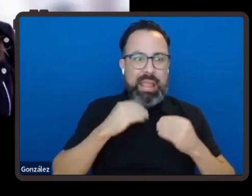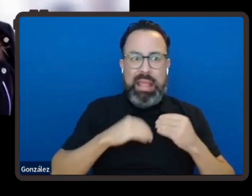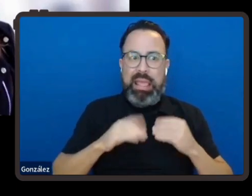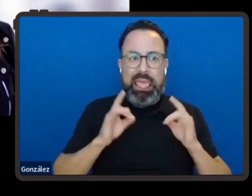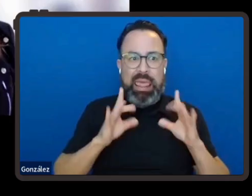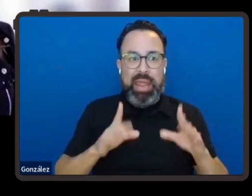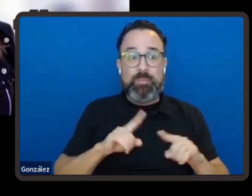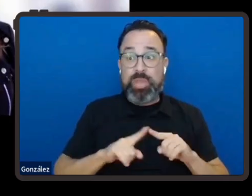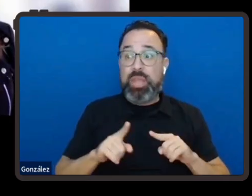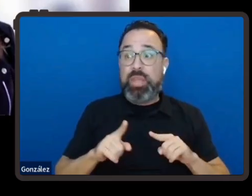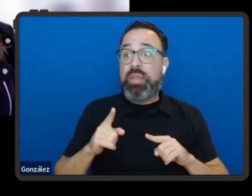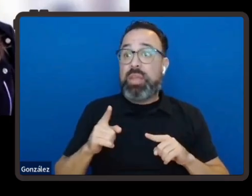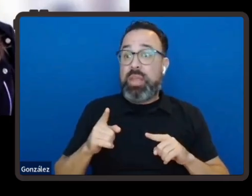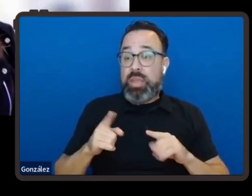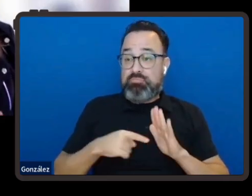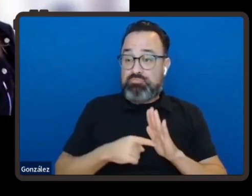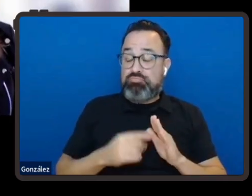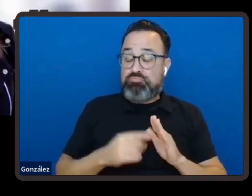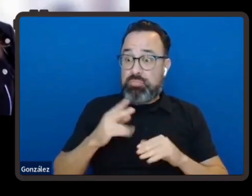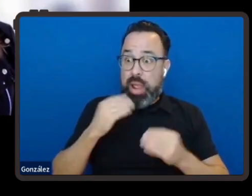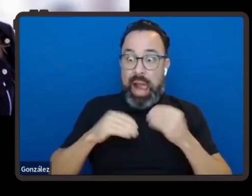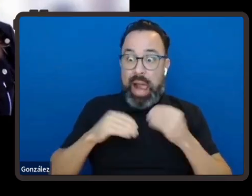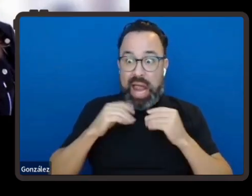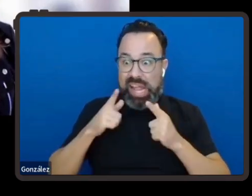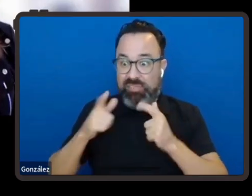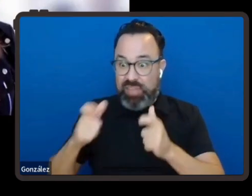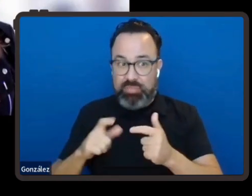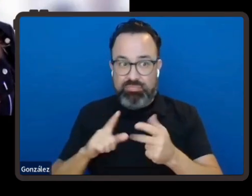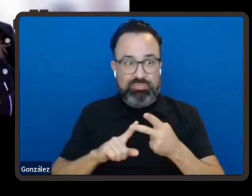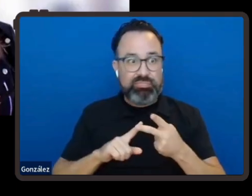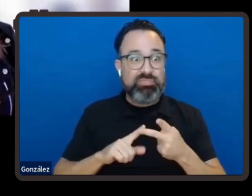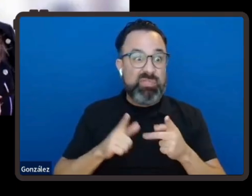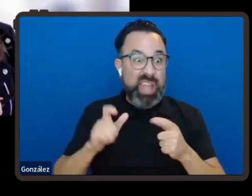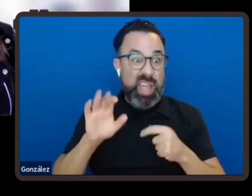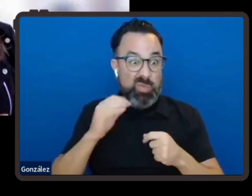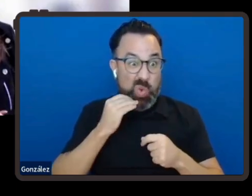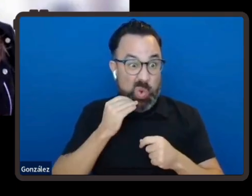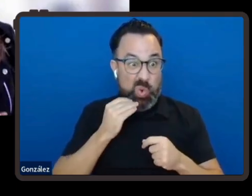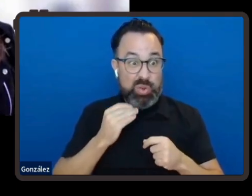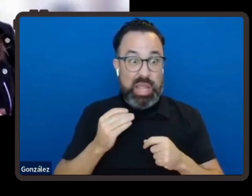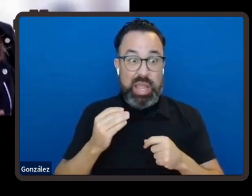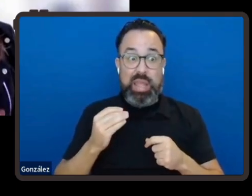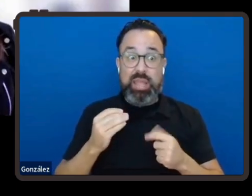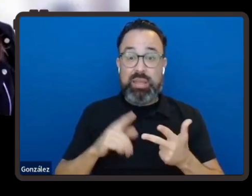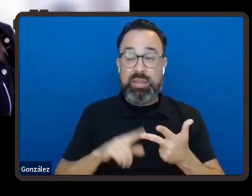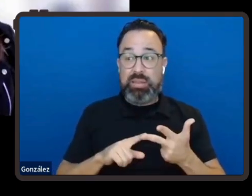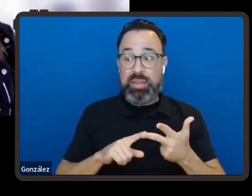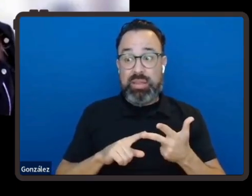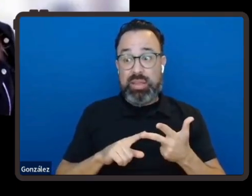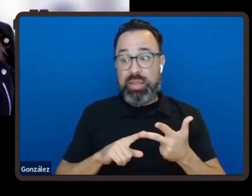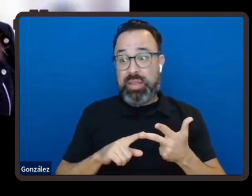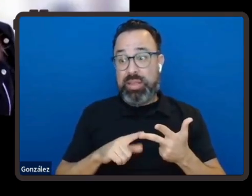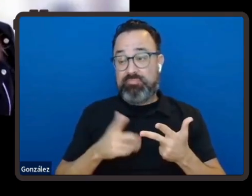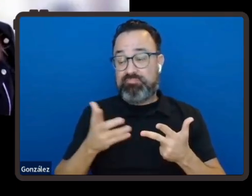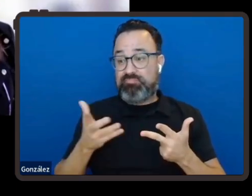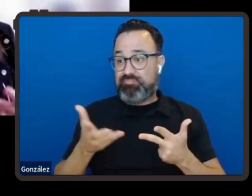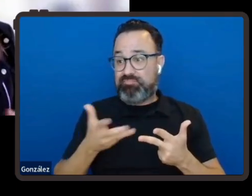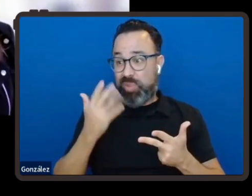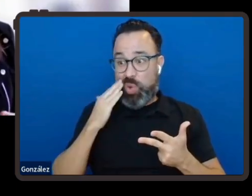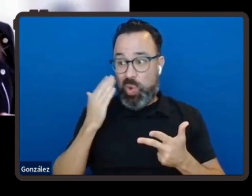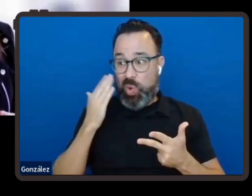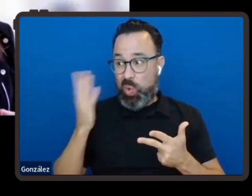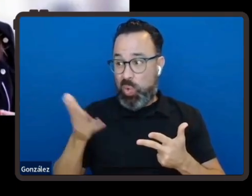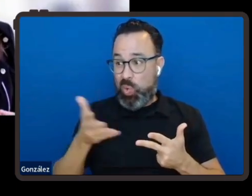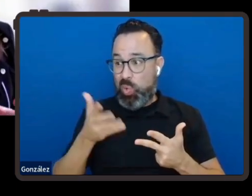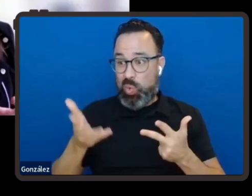eating too fast, you're eating fast food, you're not really looking after, you know,